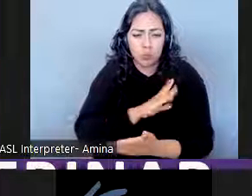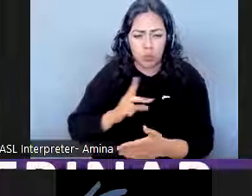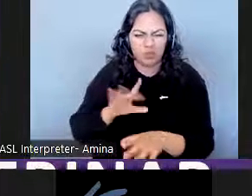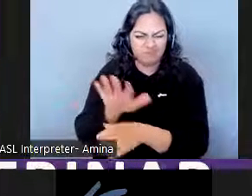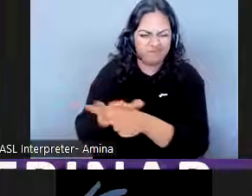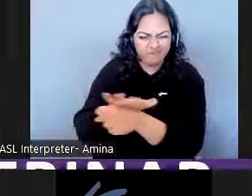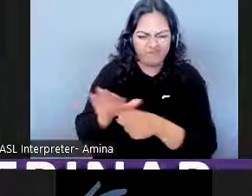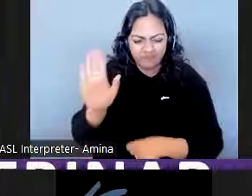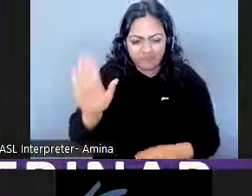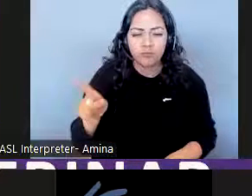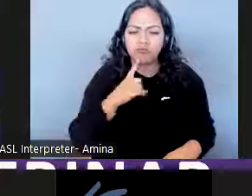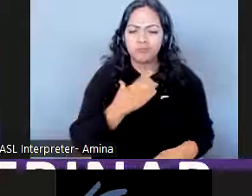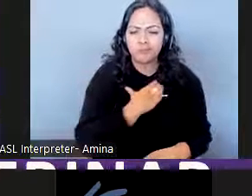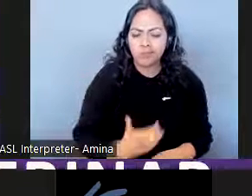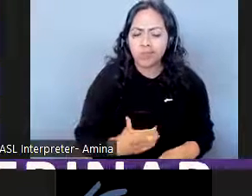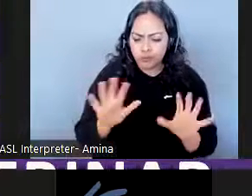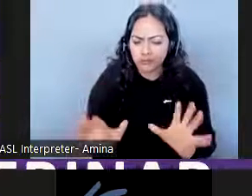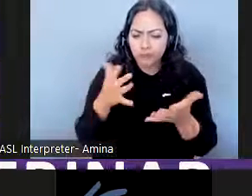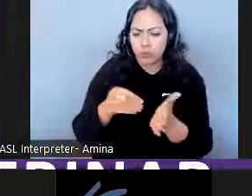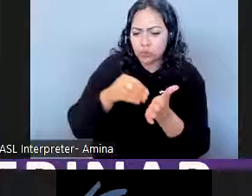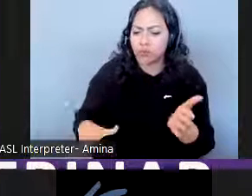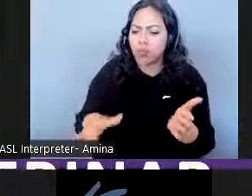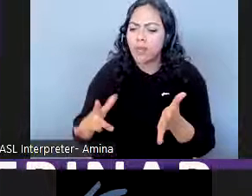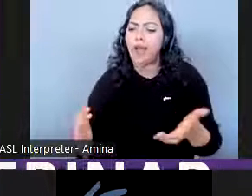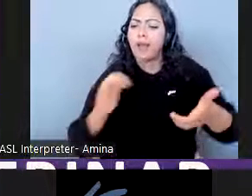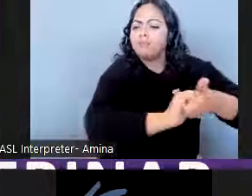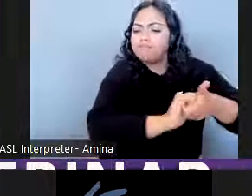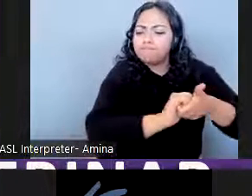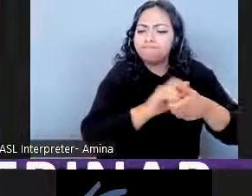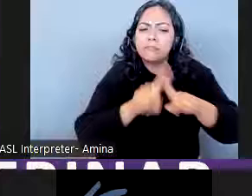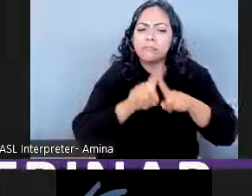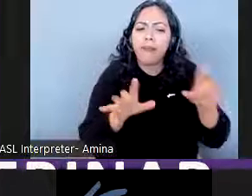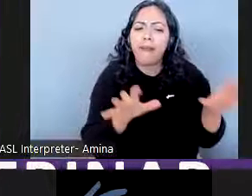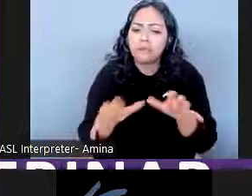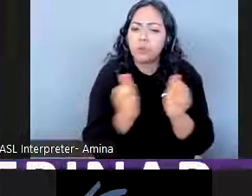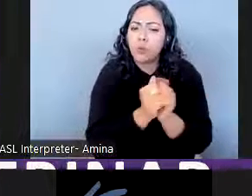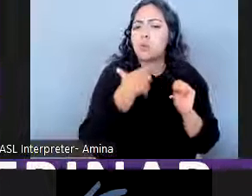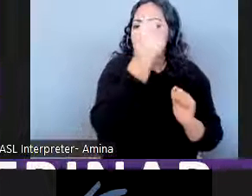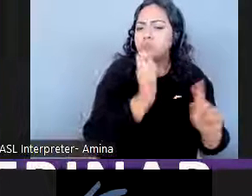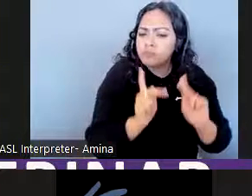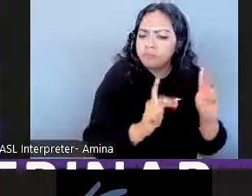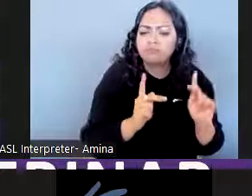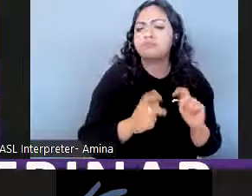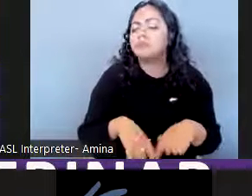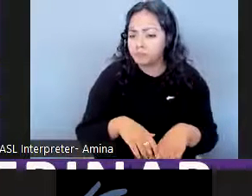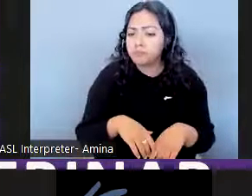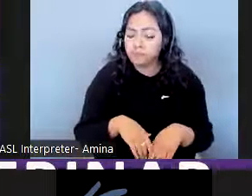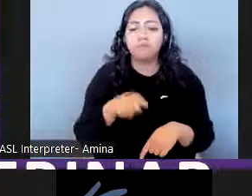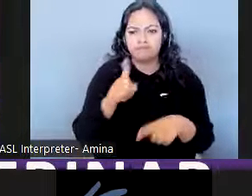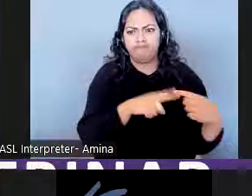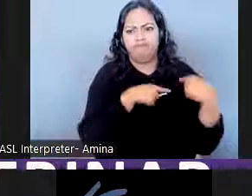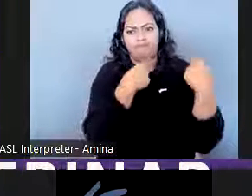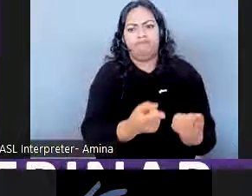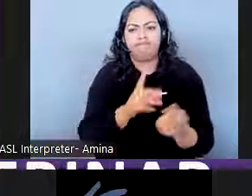she's has a passion to empower students with intergenerational activities. And she's a longtime member of the Bathurst